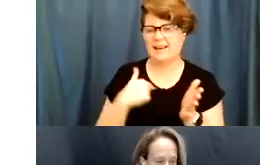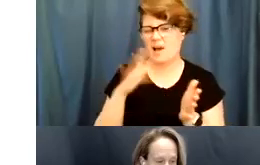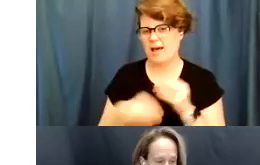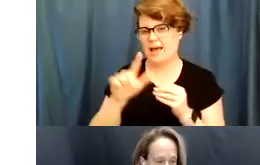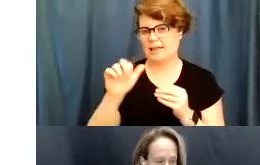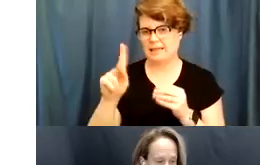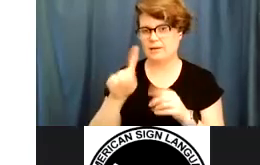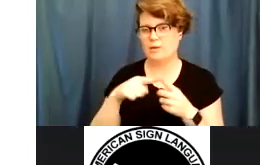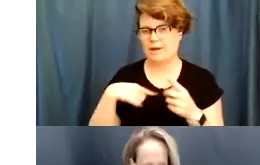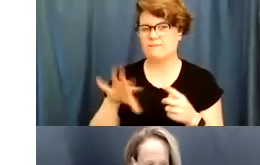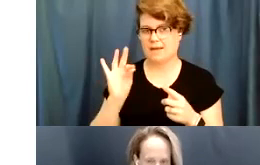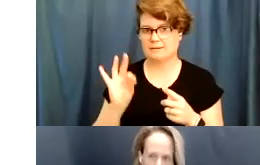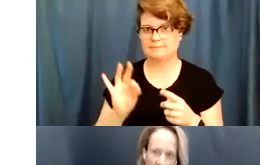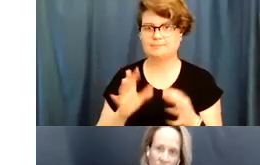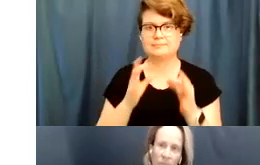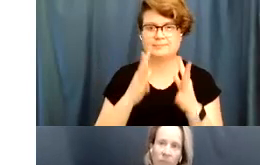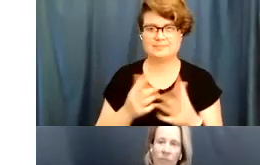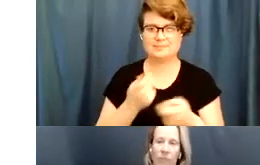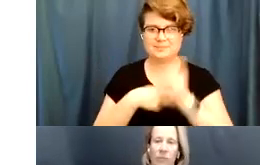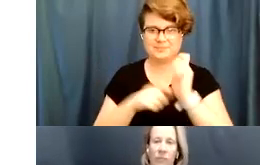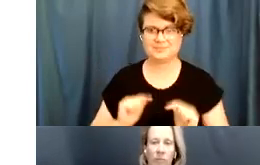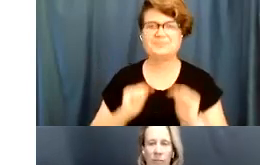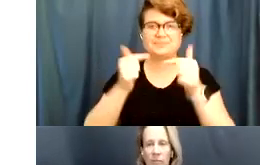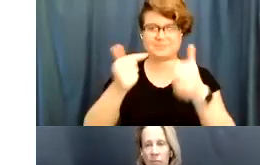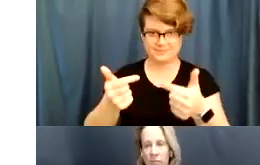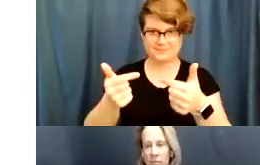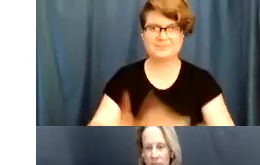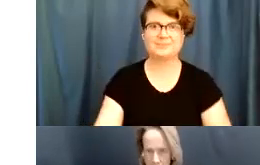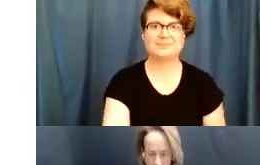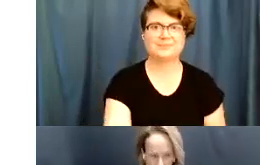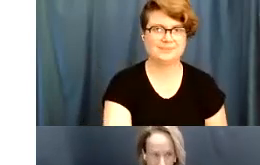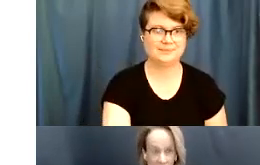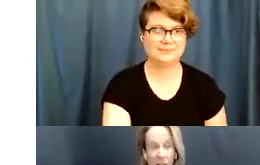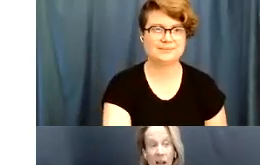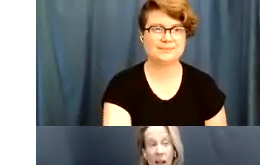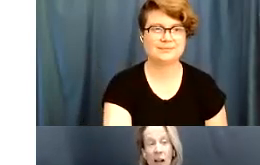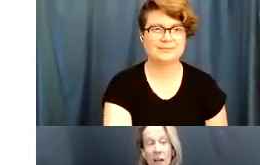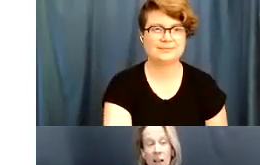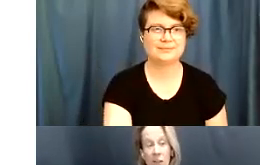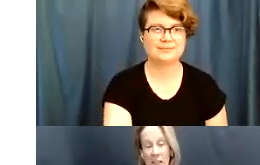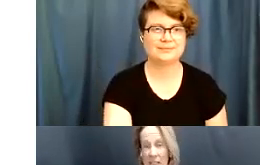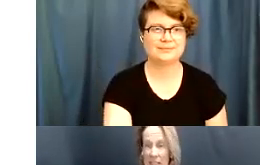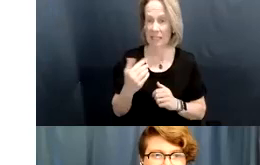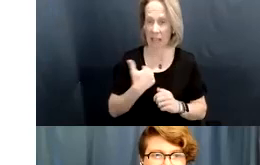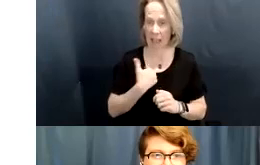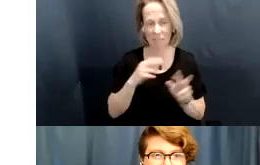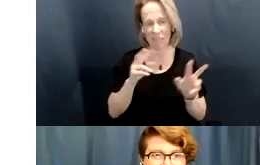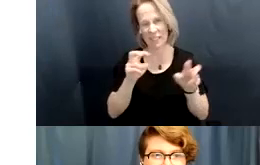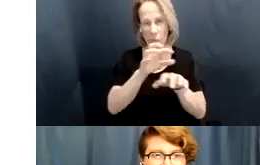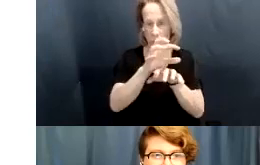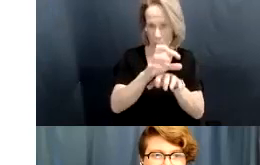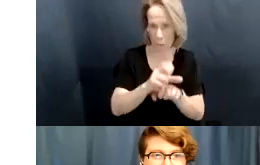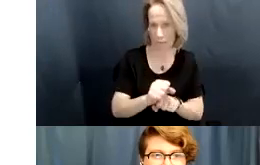Another thing to consider is routines, because routines can help us build resilience and healthy coping